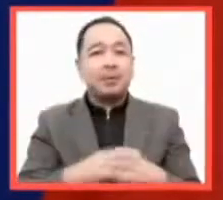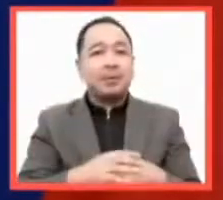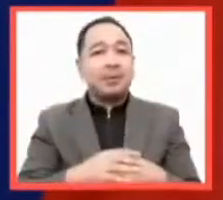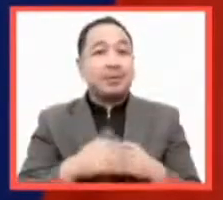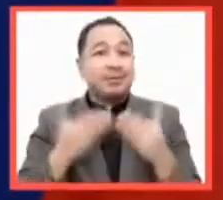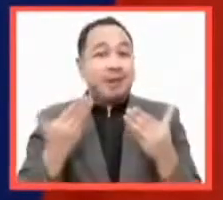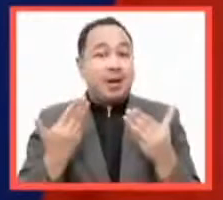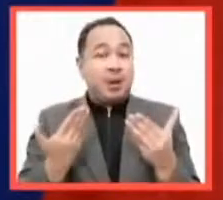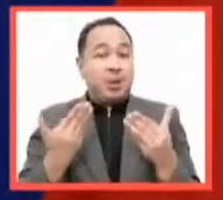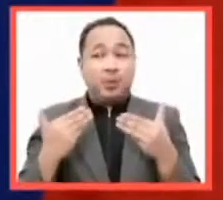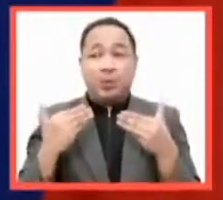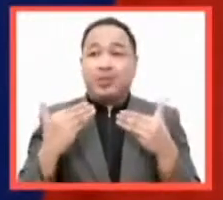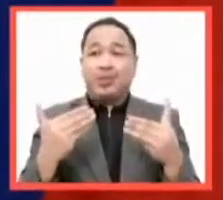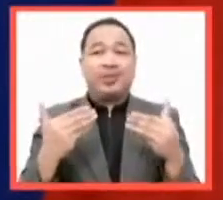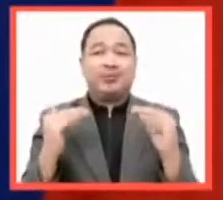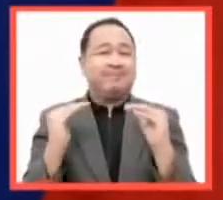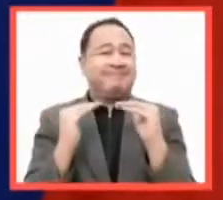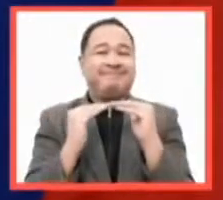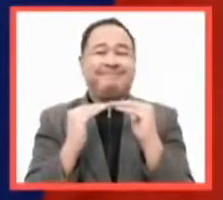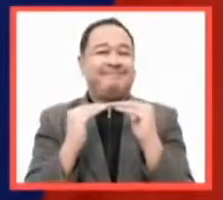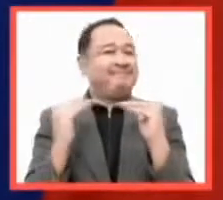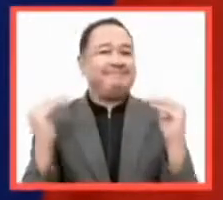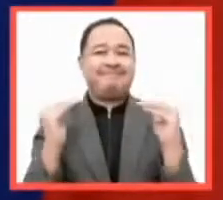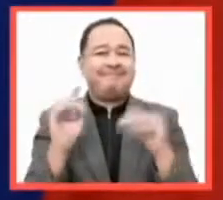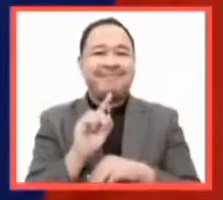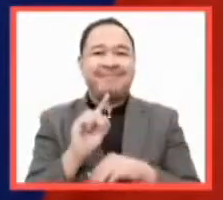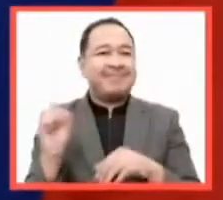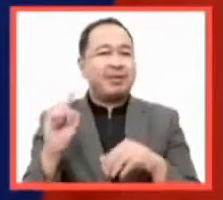the continued existence of this unjust system.